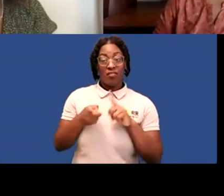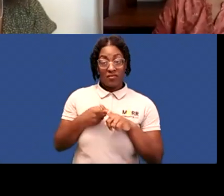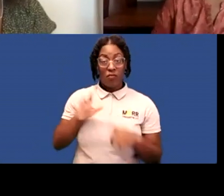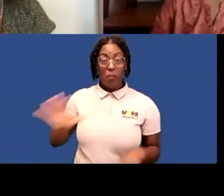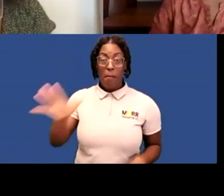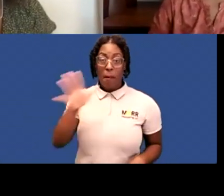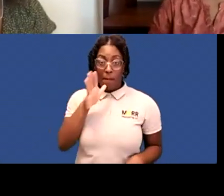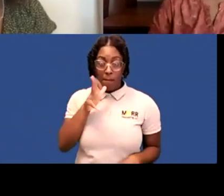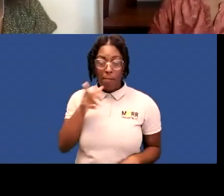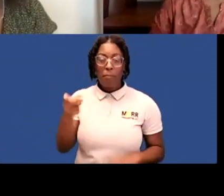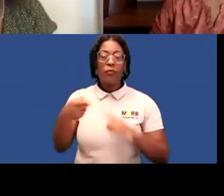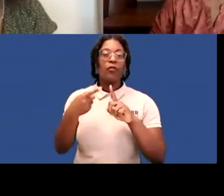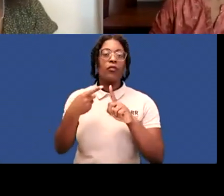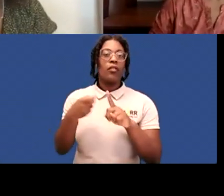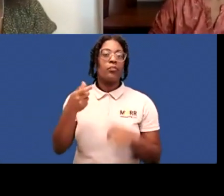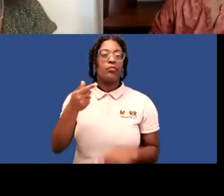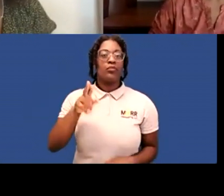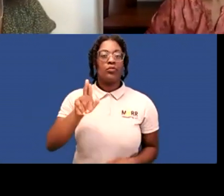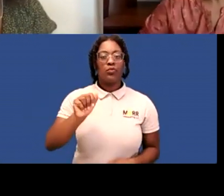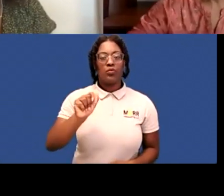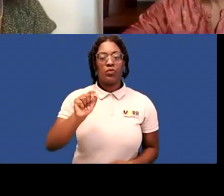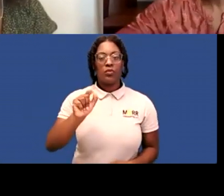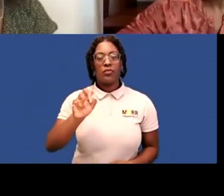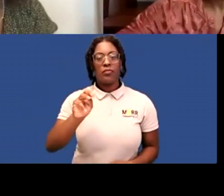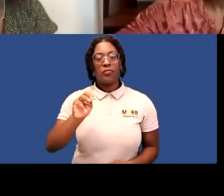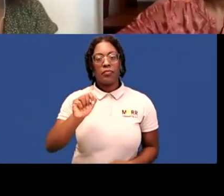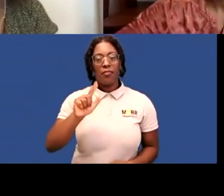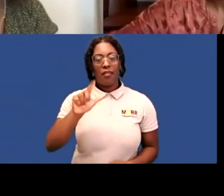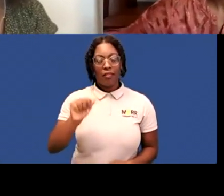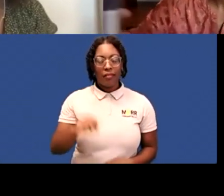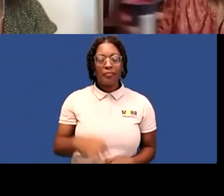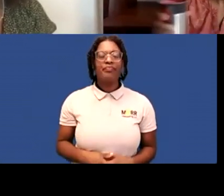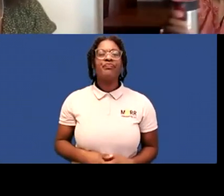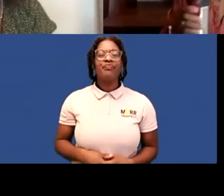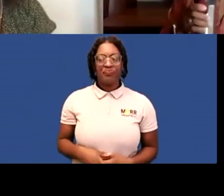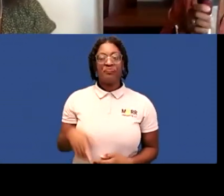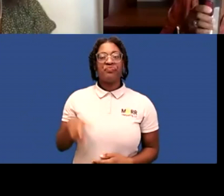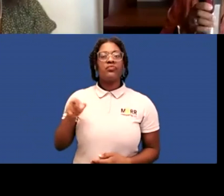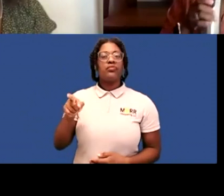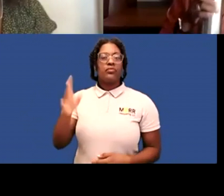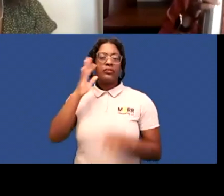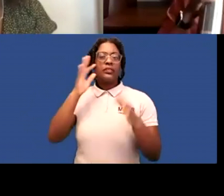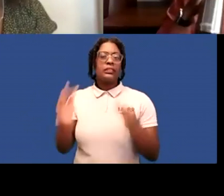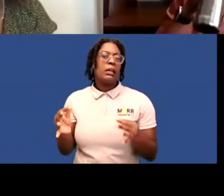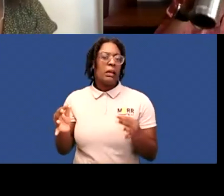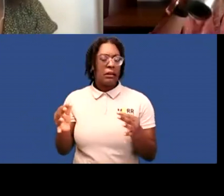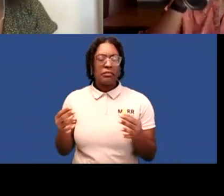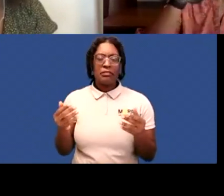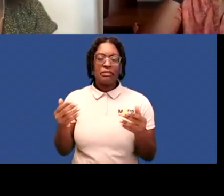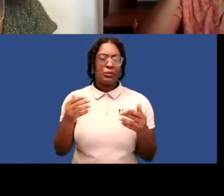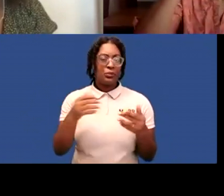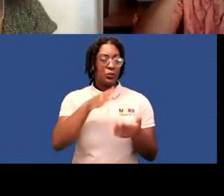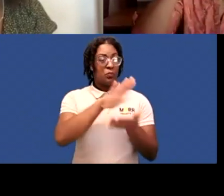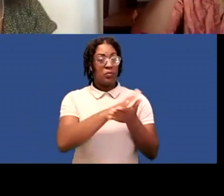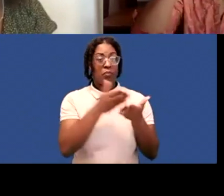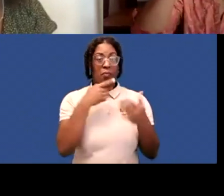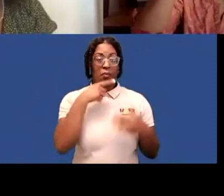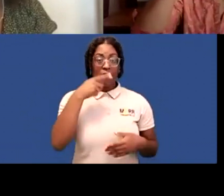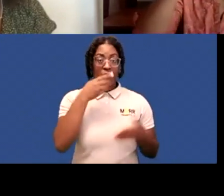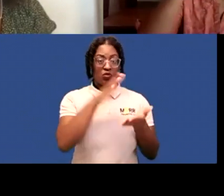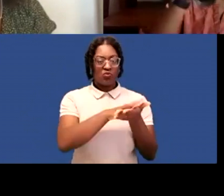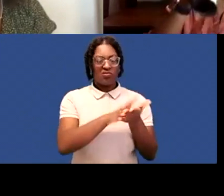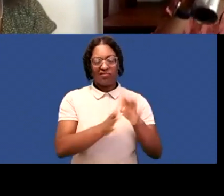homeschool. And she posted this picture, and she was so excited if her children were